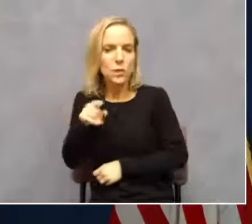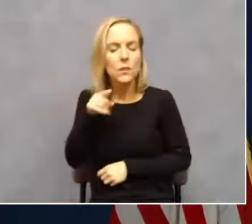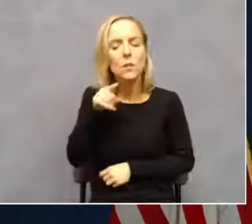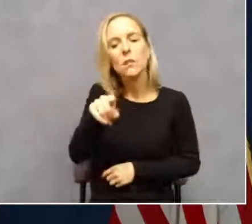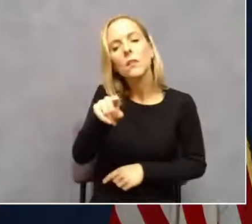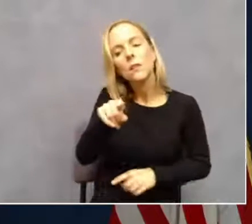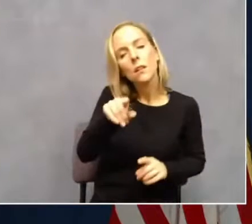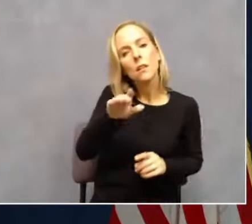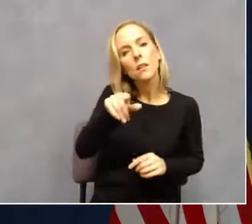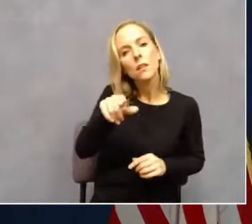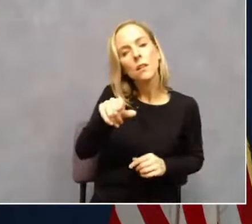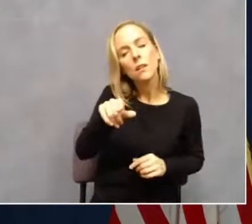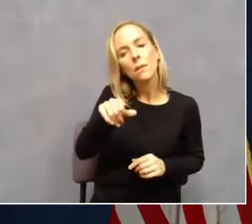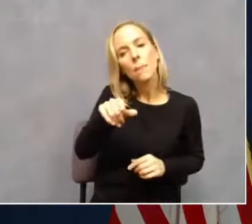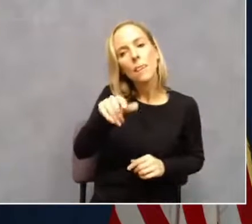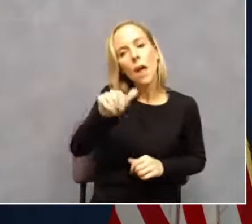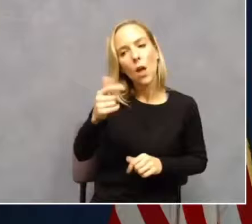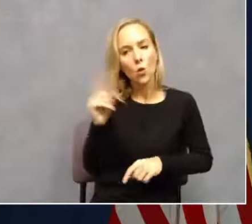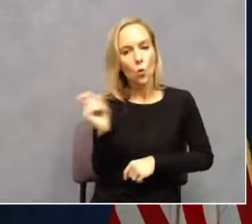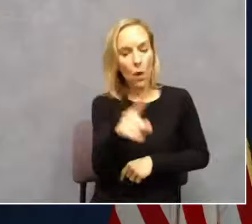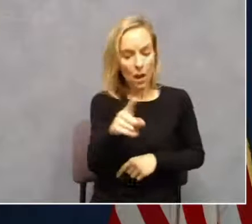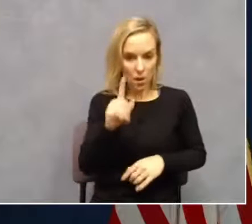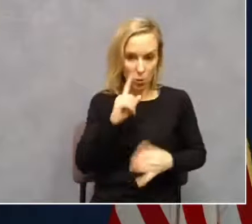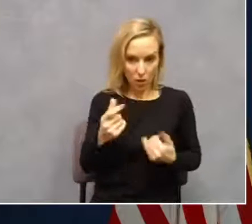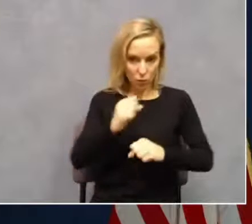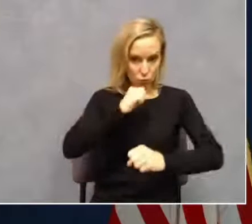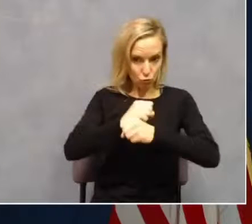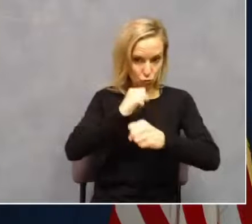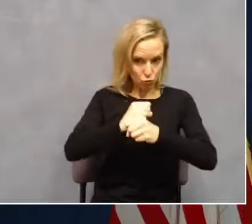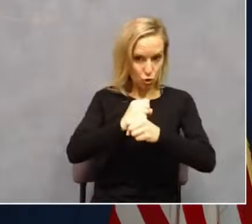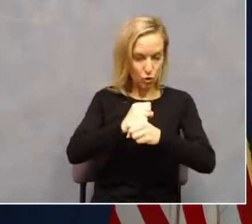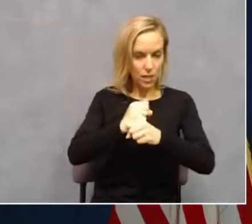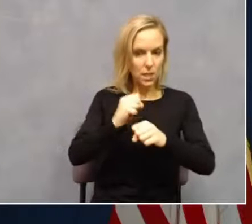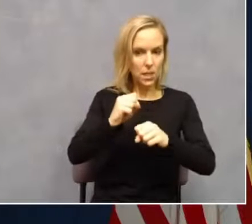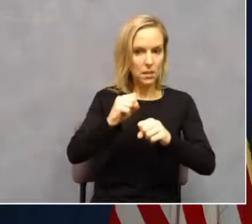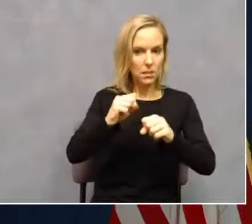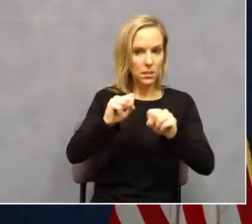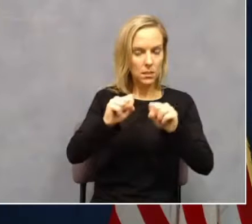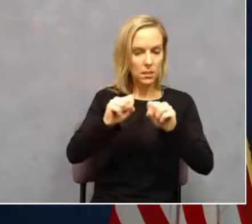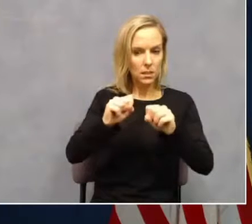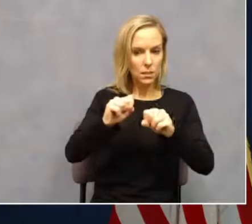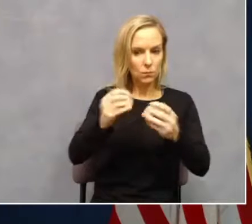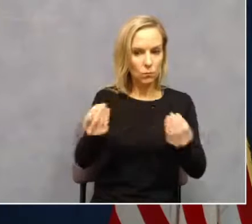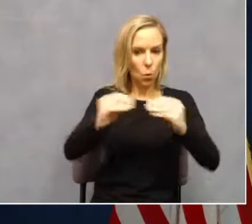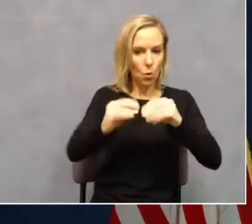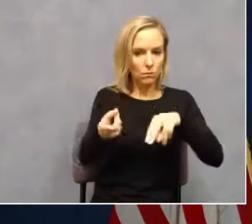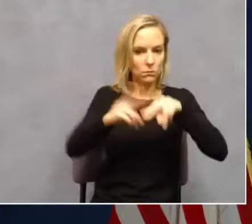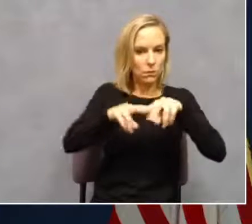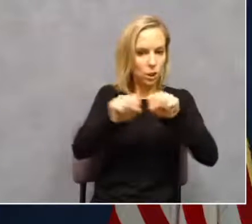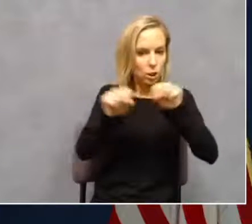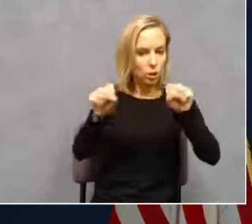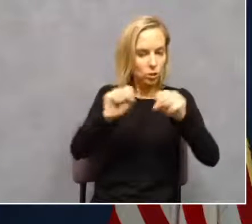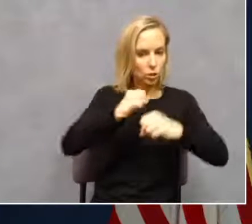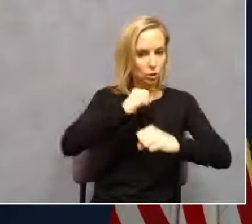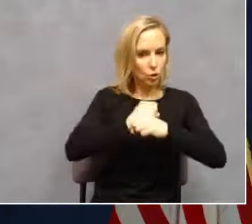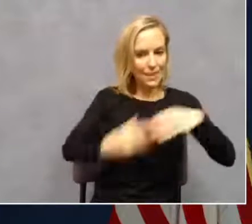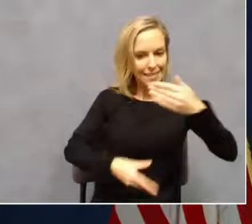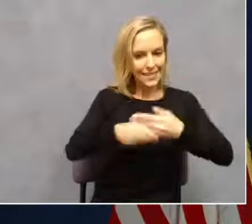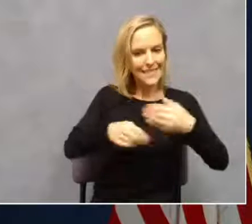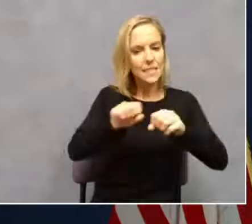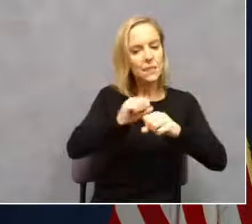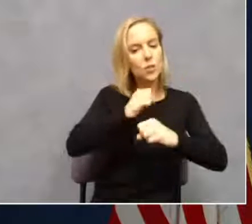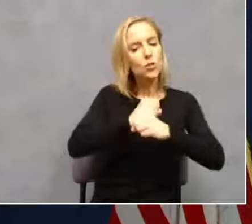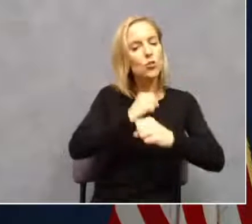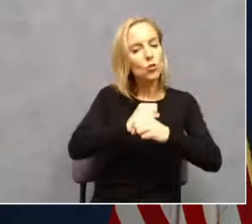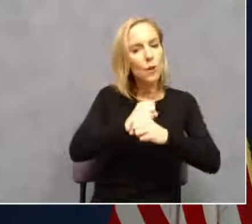being put in place today? And if so, what happened, why? There's something going on? Additional security measures from a state